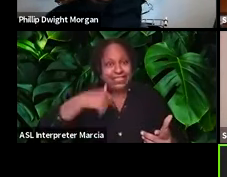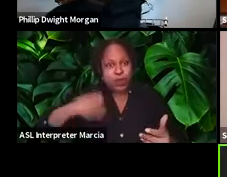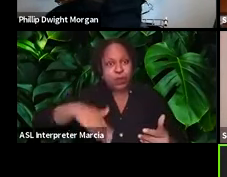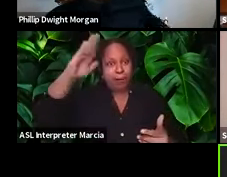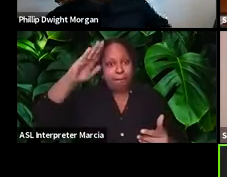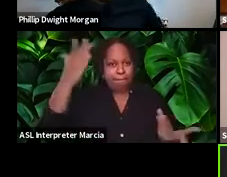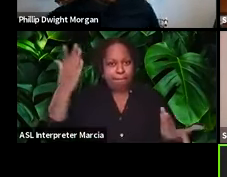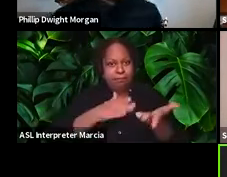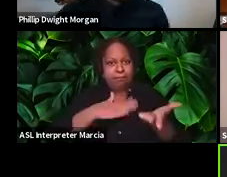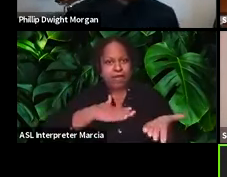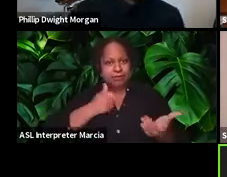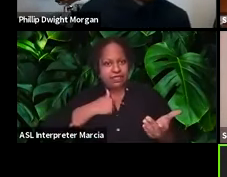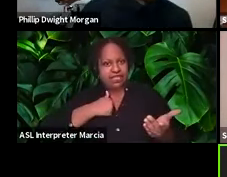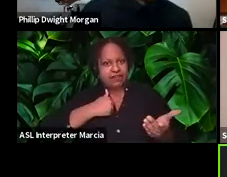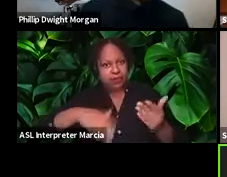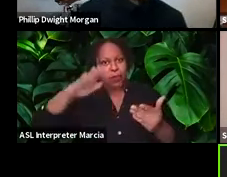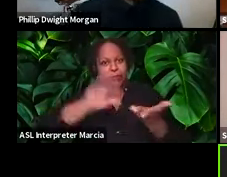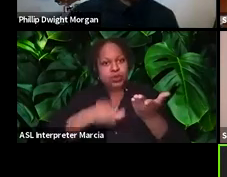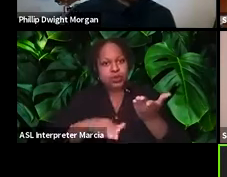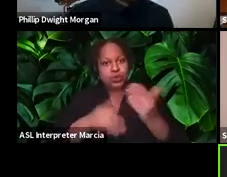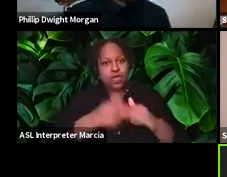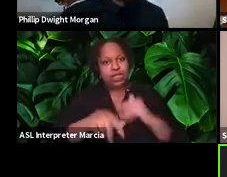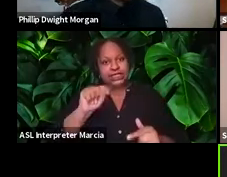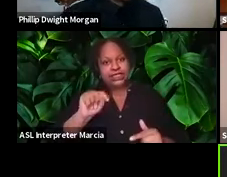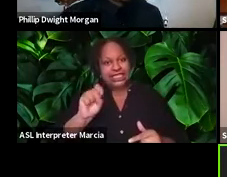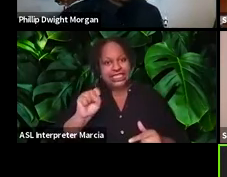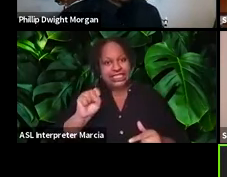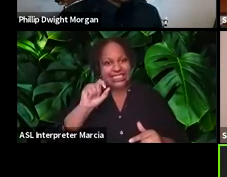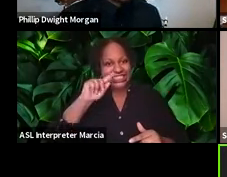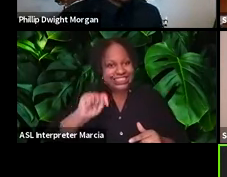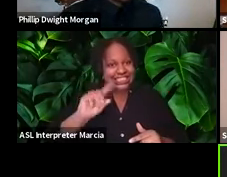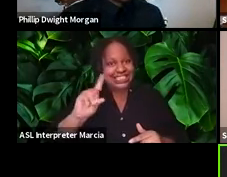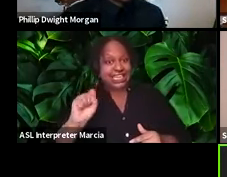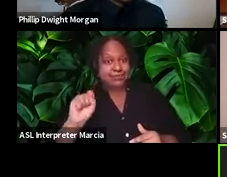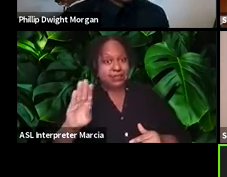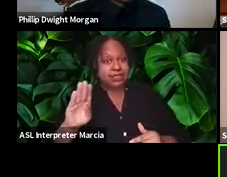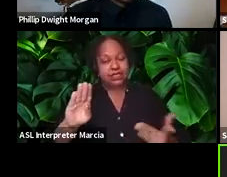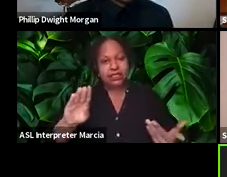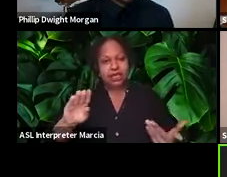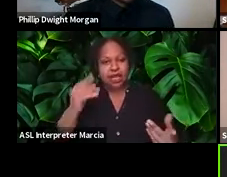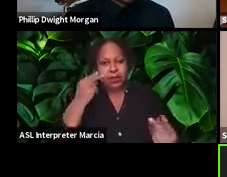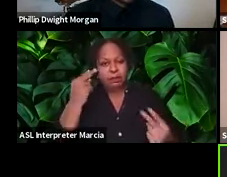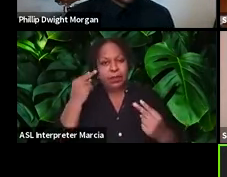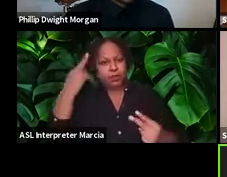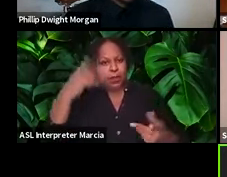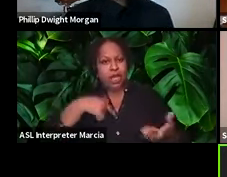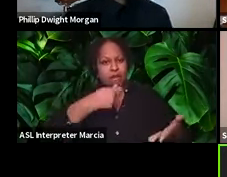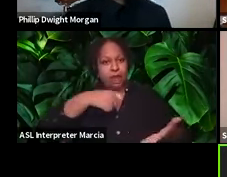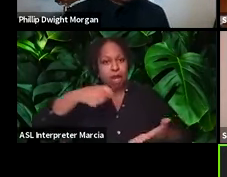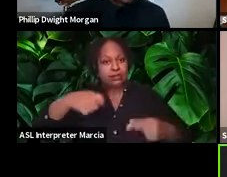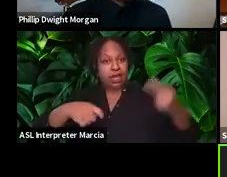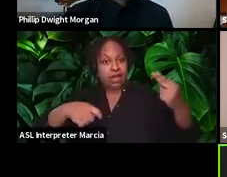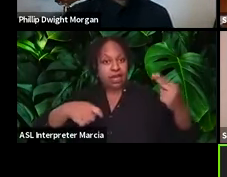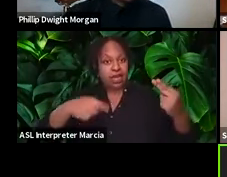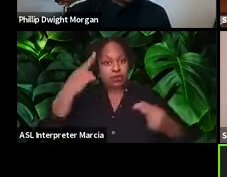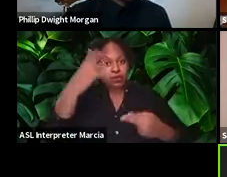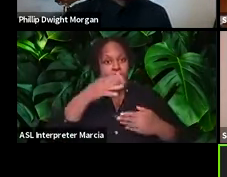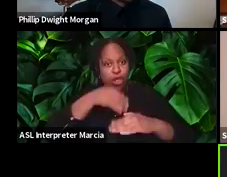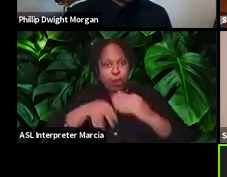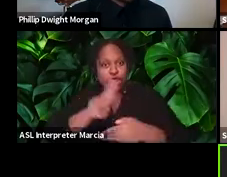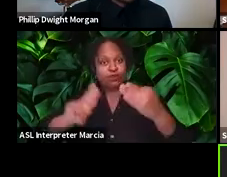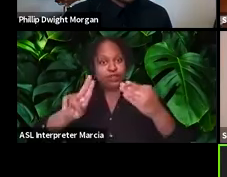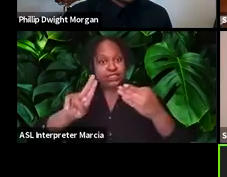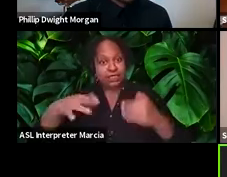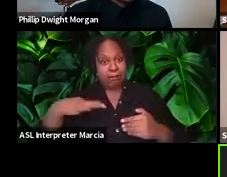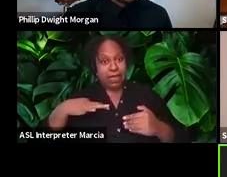you know, I recognize that the reason that I did very well academically, the way I was, the reason I was able to go on to university and the way I was able to